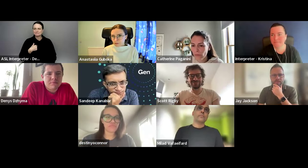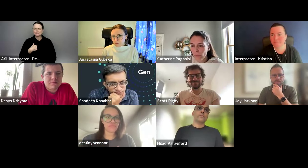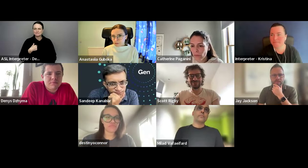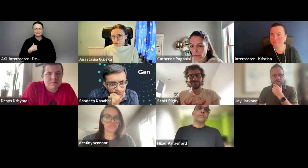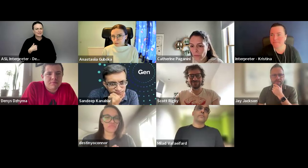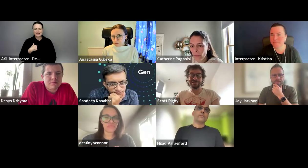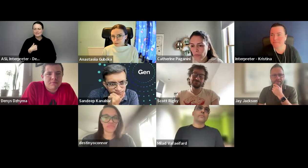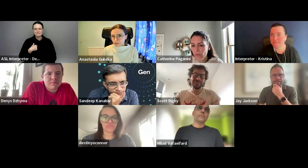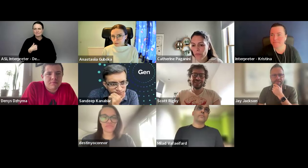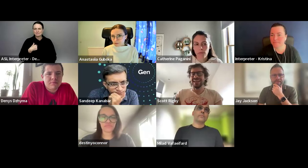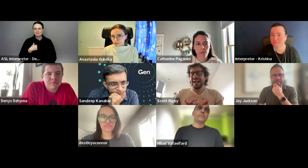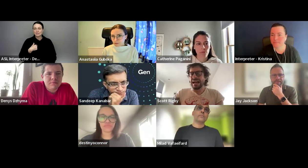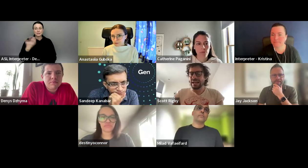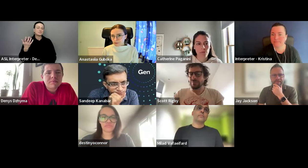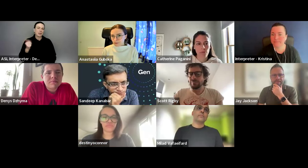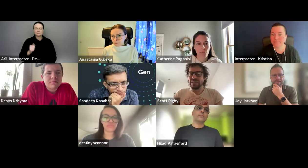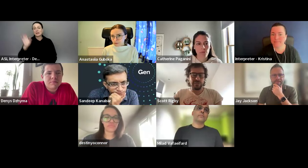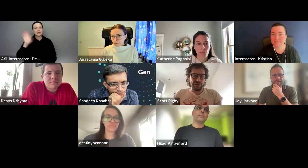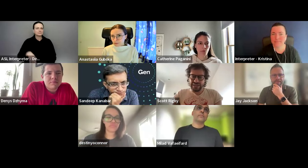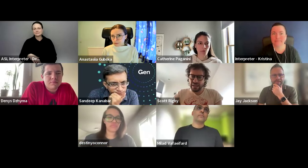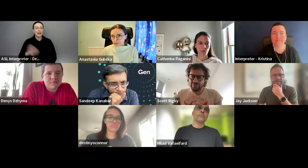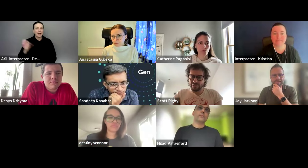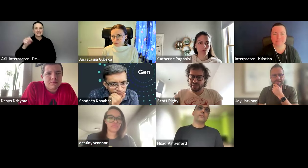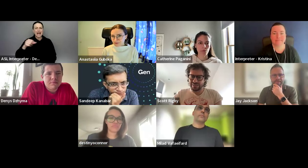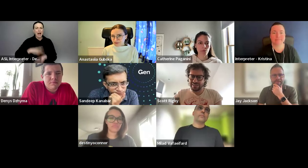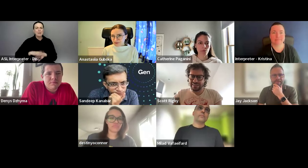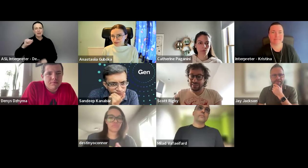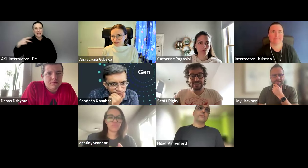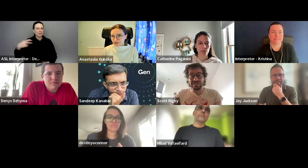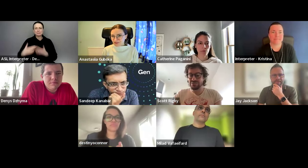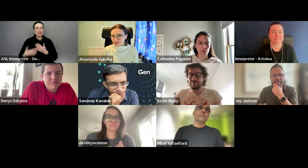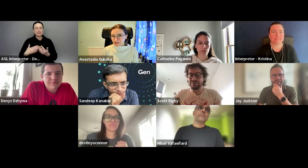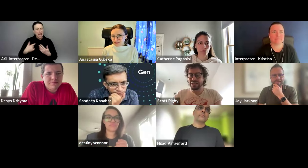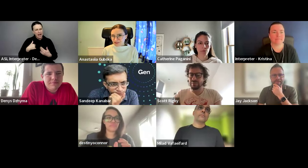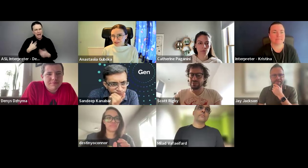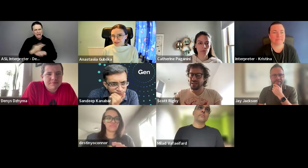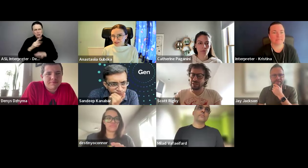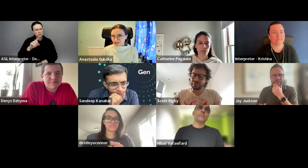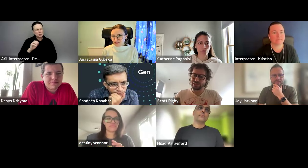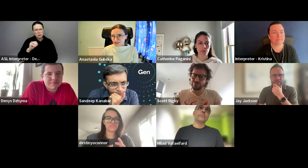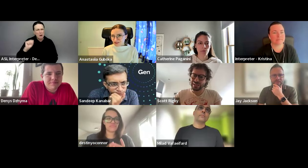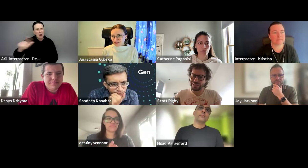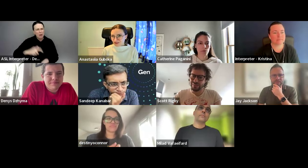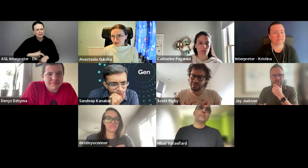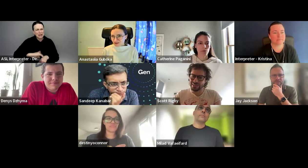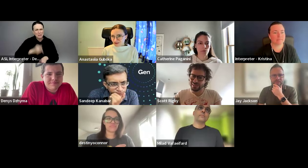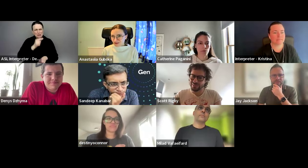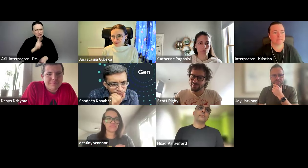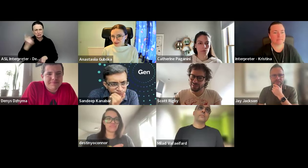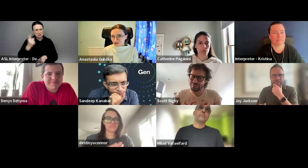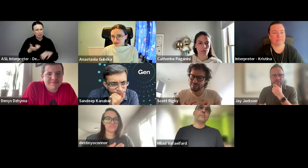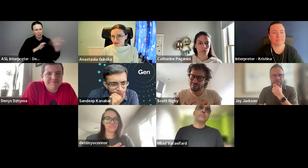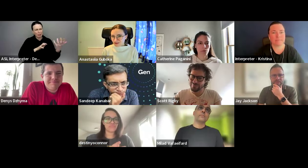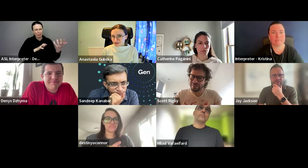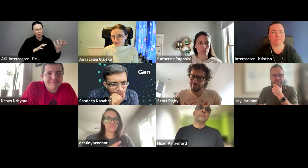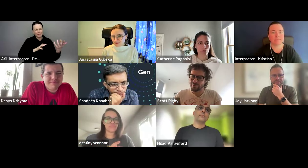Just for well, yeah, I'm on the app, but and the thing is, I use Zoom all the time. I'm not really sure why.